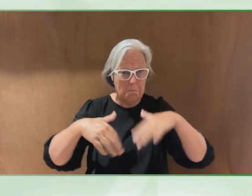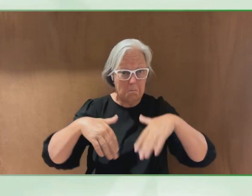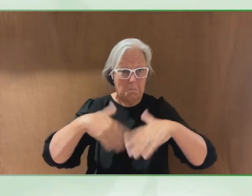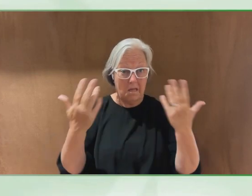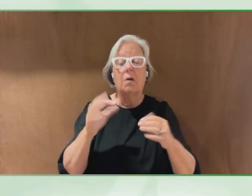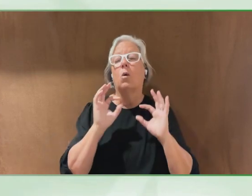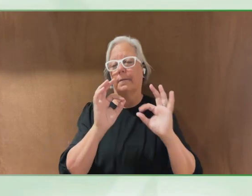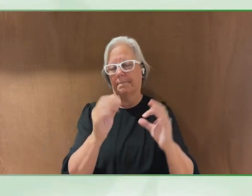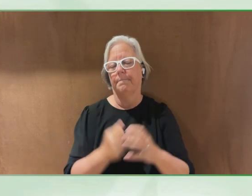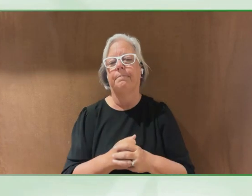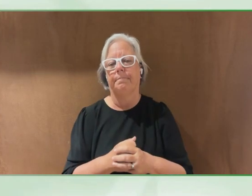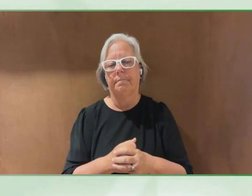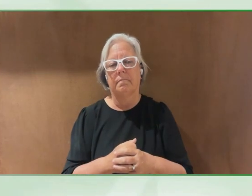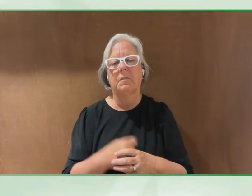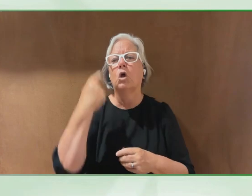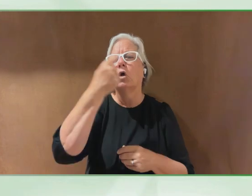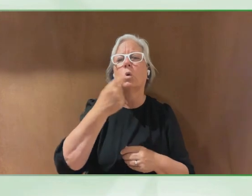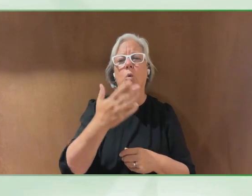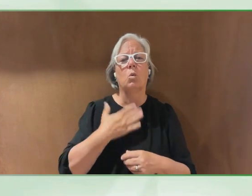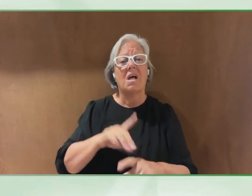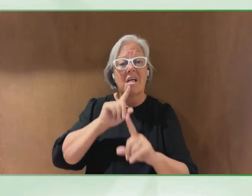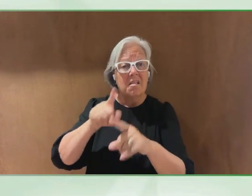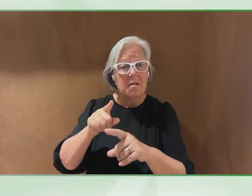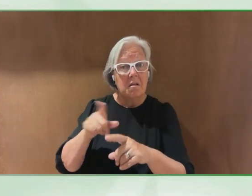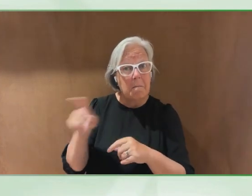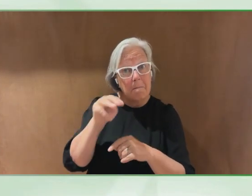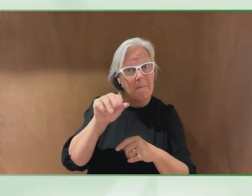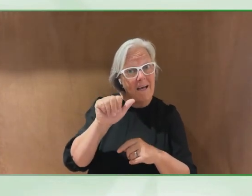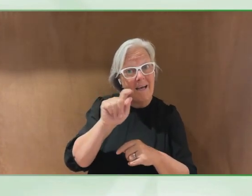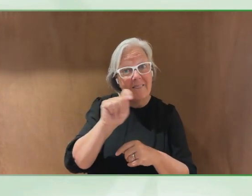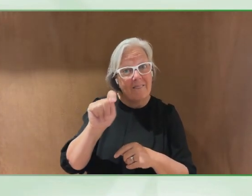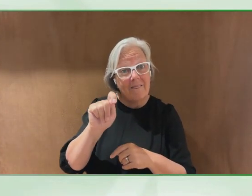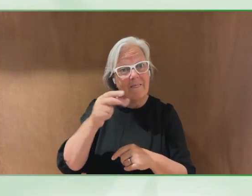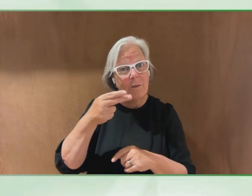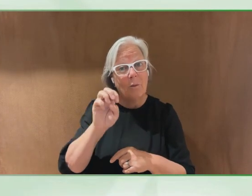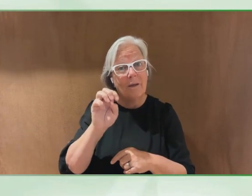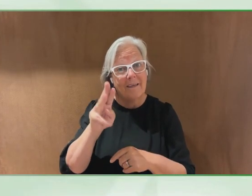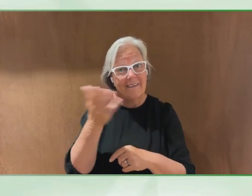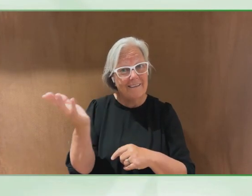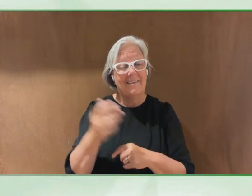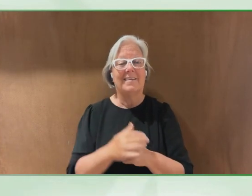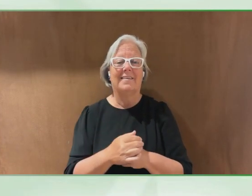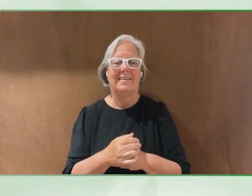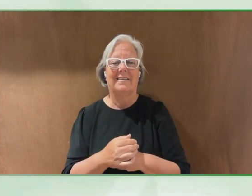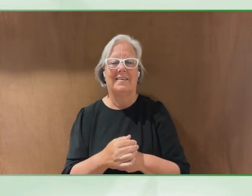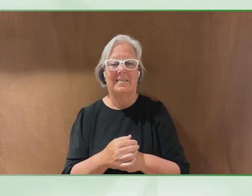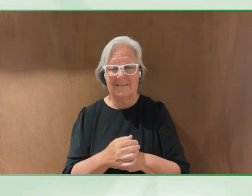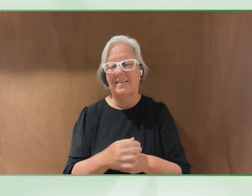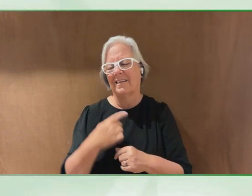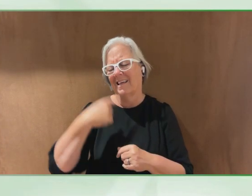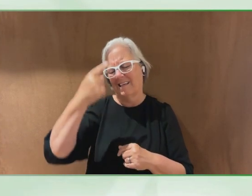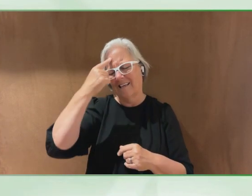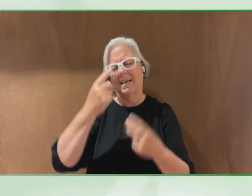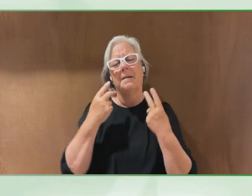Who would like to answer? Maybe Matthew, okay, yeah, okay. Yeah, I think it's really important to listen to young people